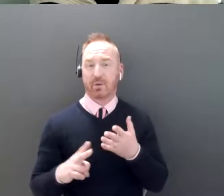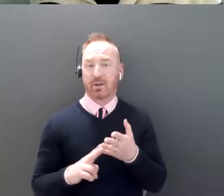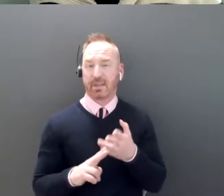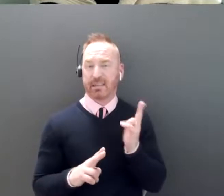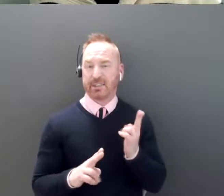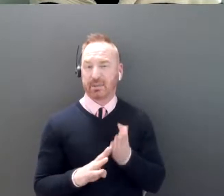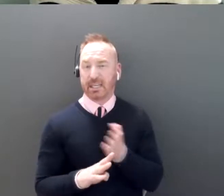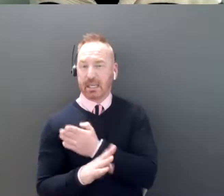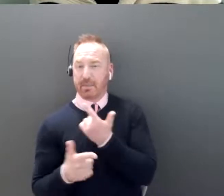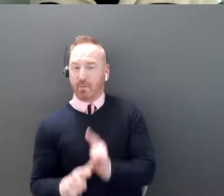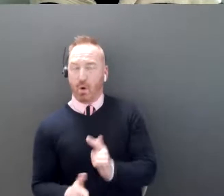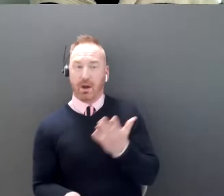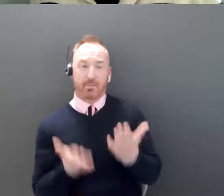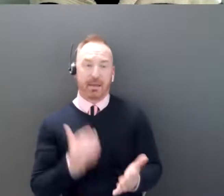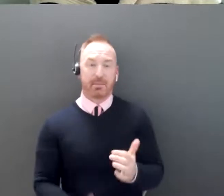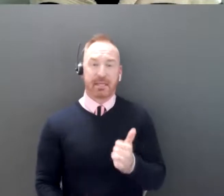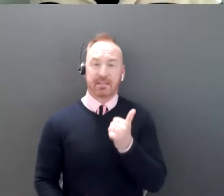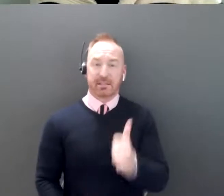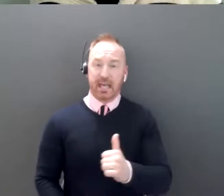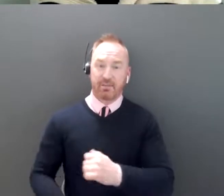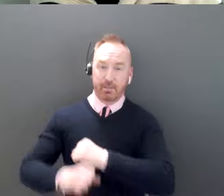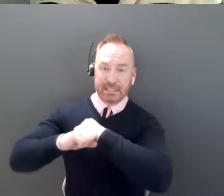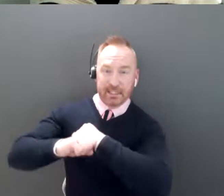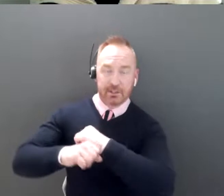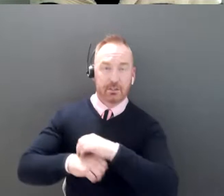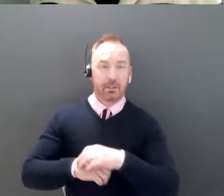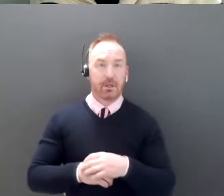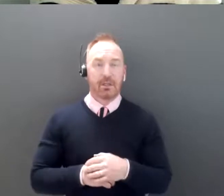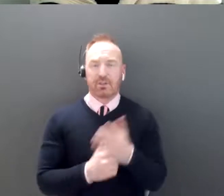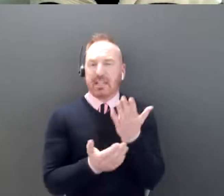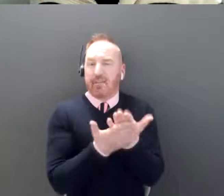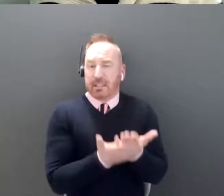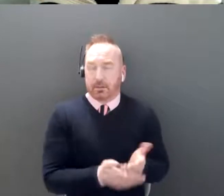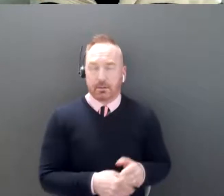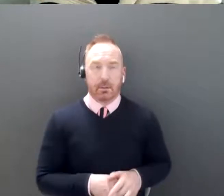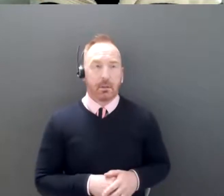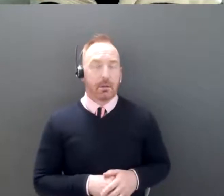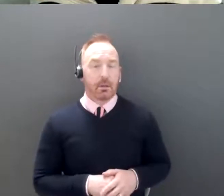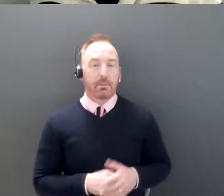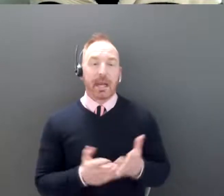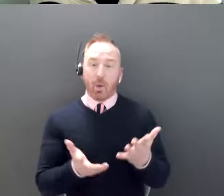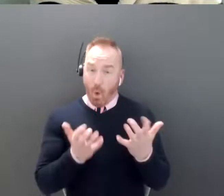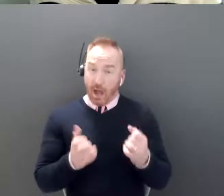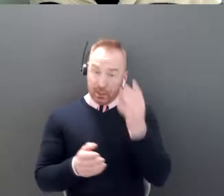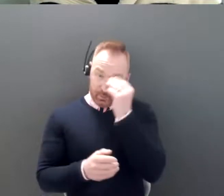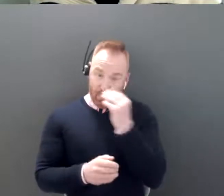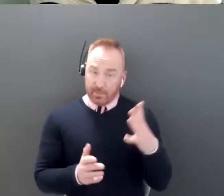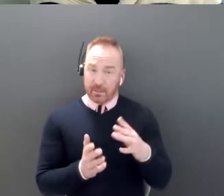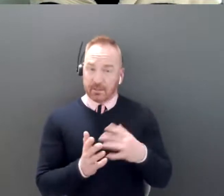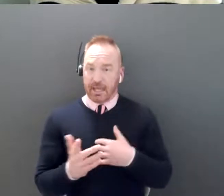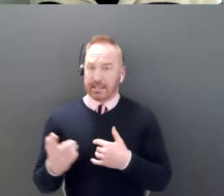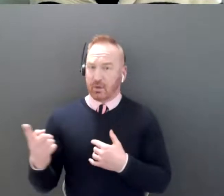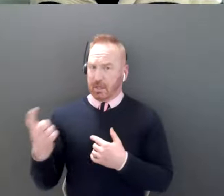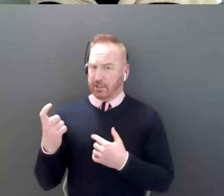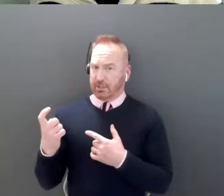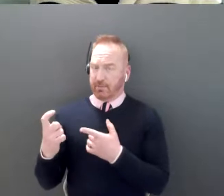elements of self-defense or self-protection. So, and I just want to indicate for the record, I'm not sure where the question is coming from, but I